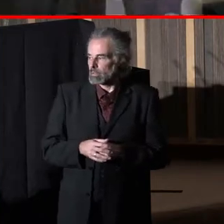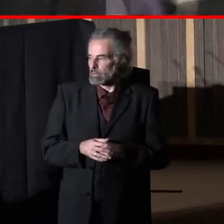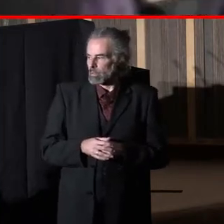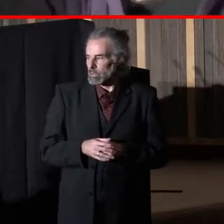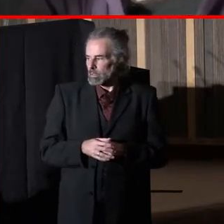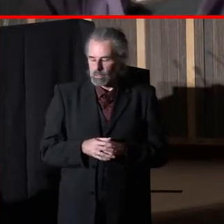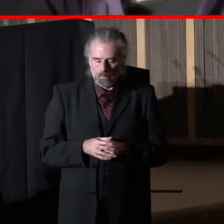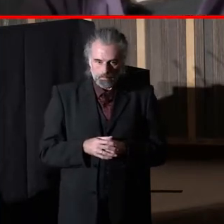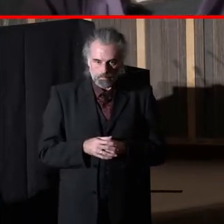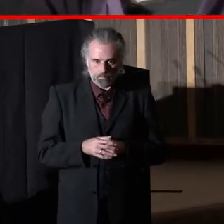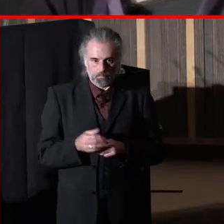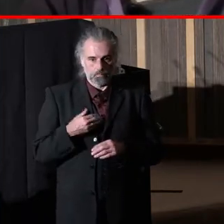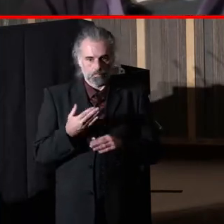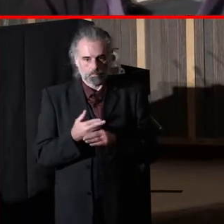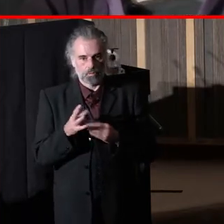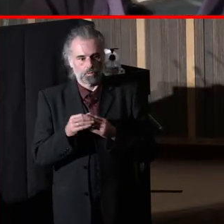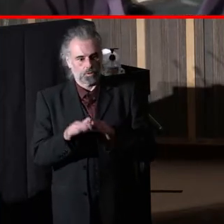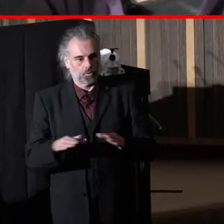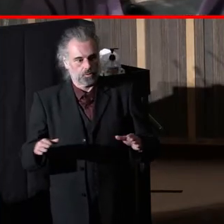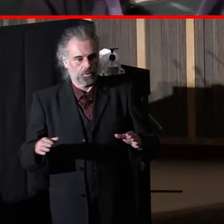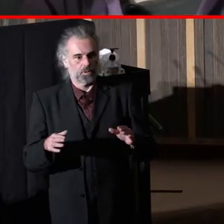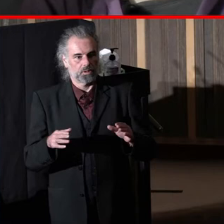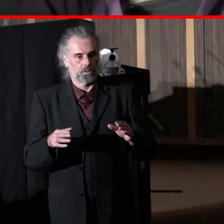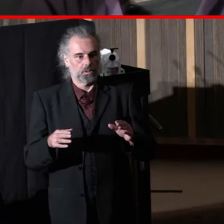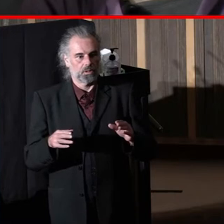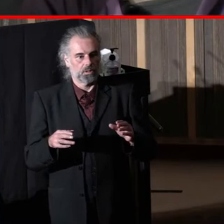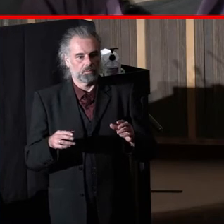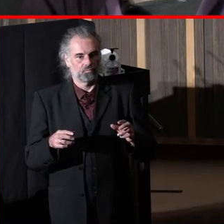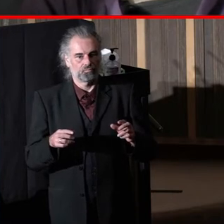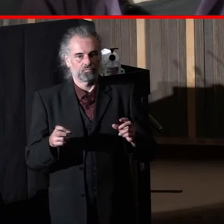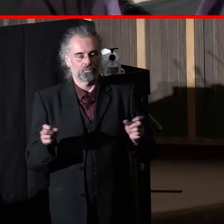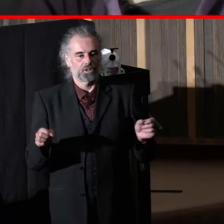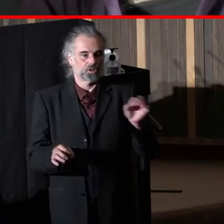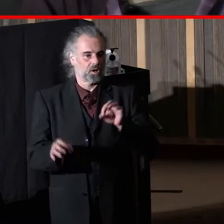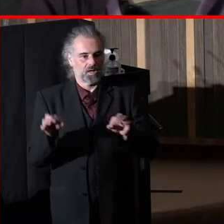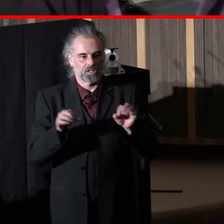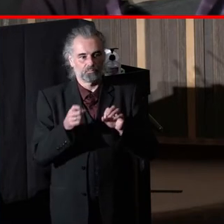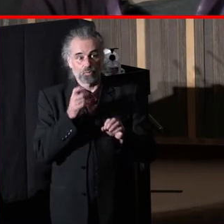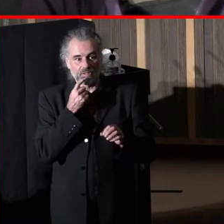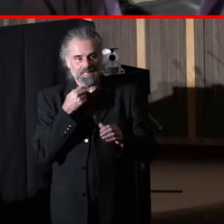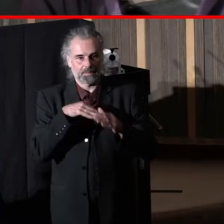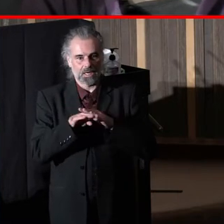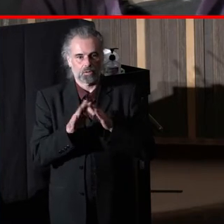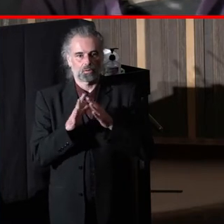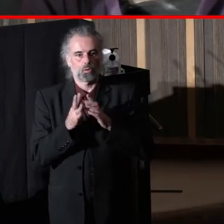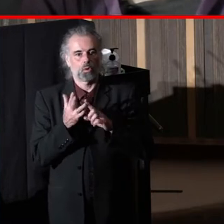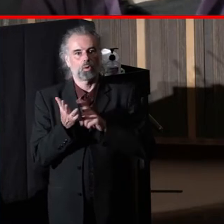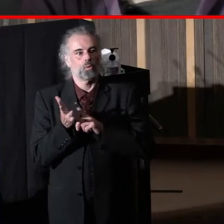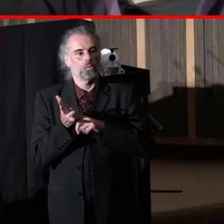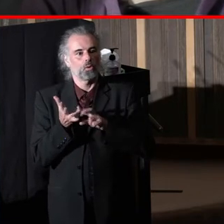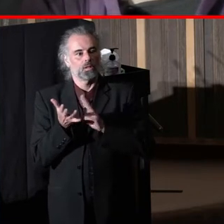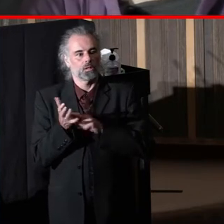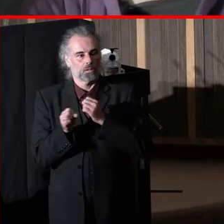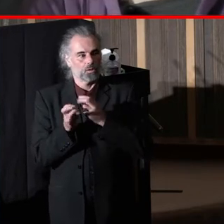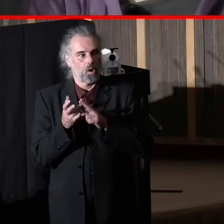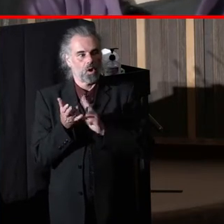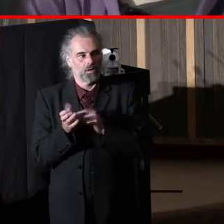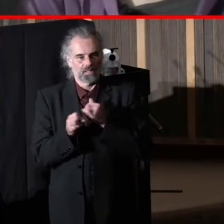So I work with kids at a science museum in Wollongong, which is amazing. And if you're ever down there, you should totally go. There we go.